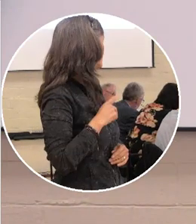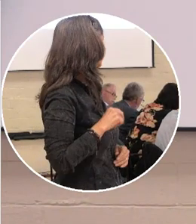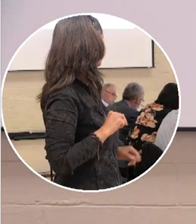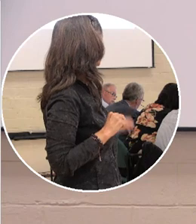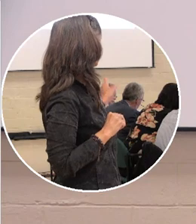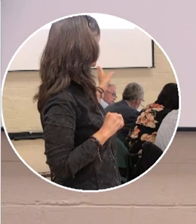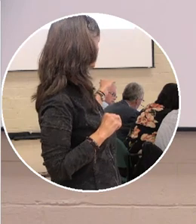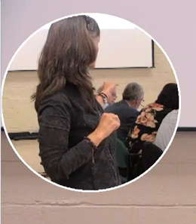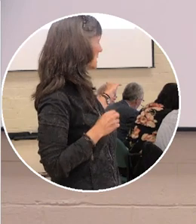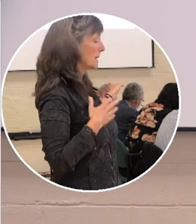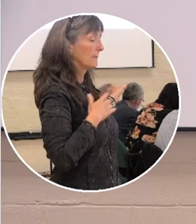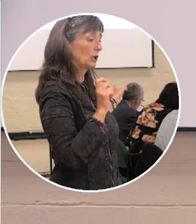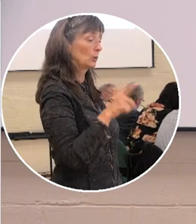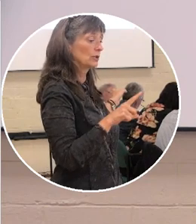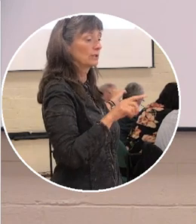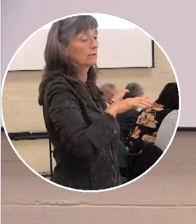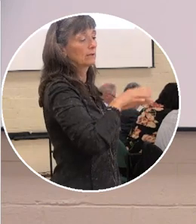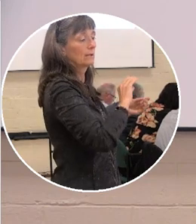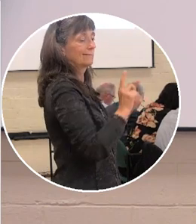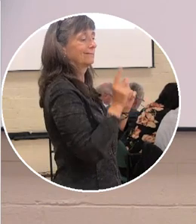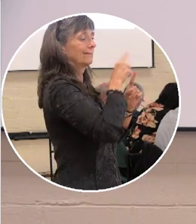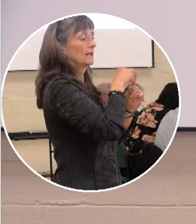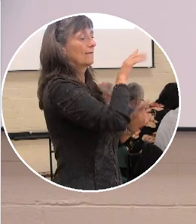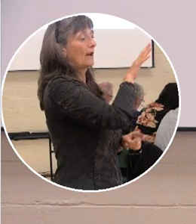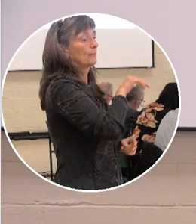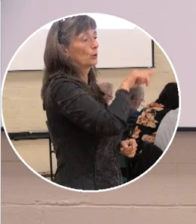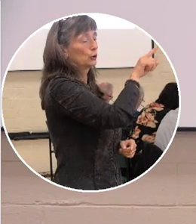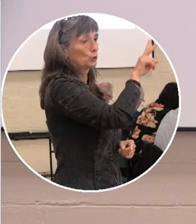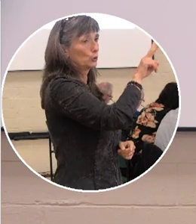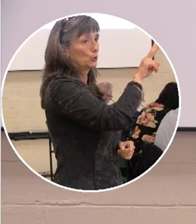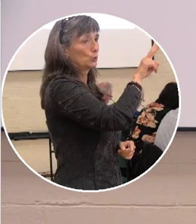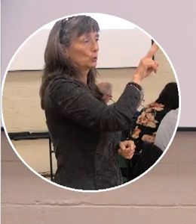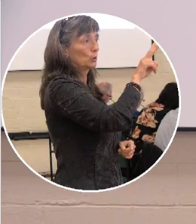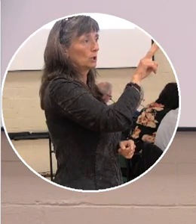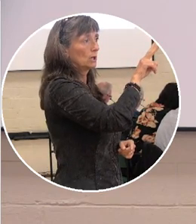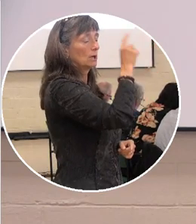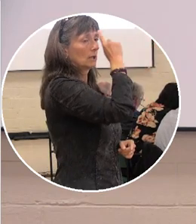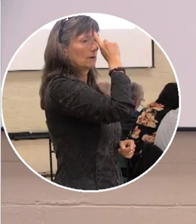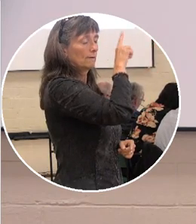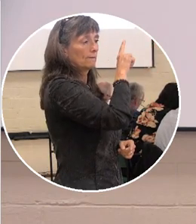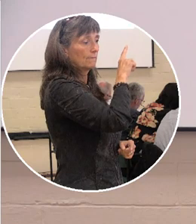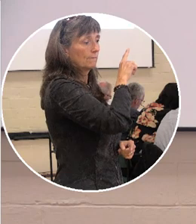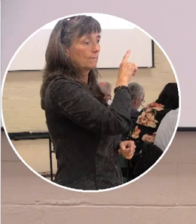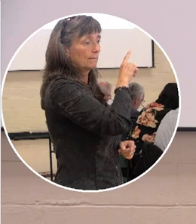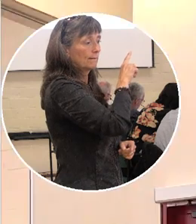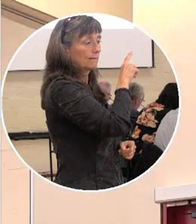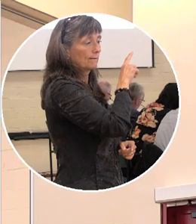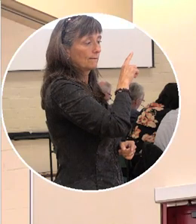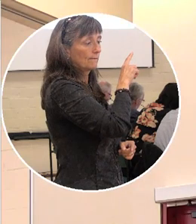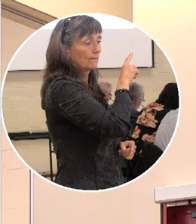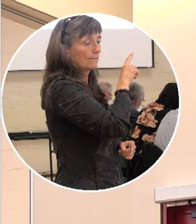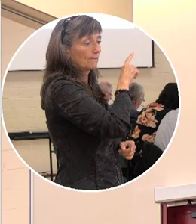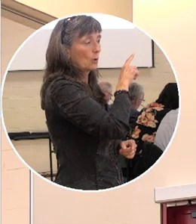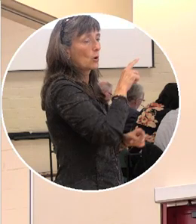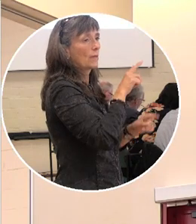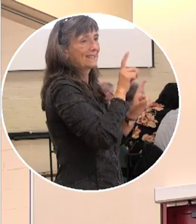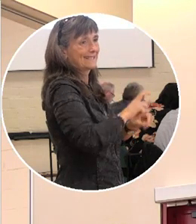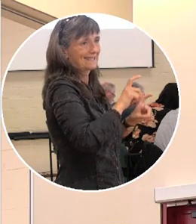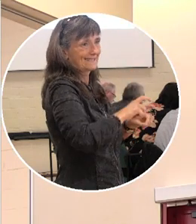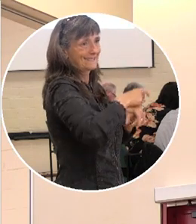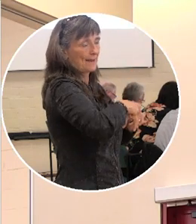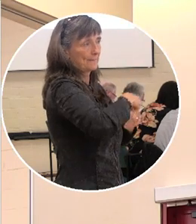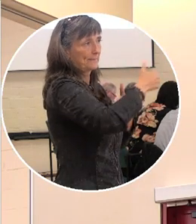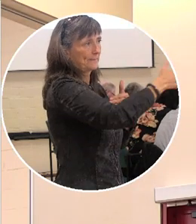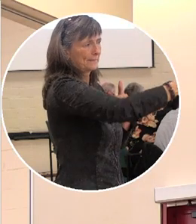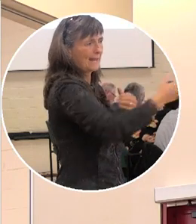My question is around 5.2, the pilot project for no final exams. I'm wondering if